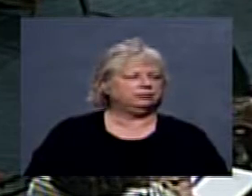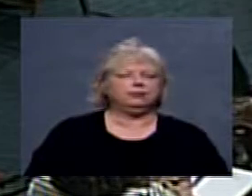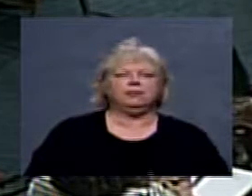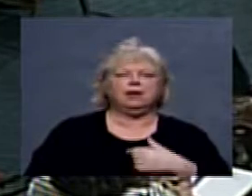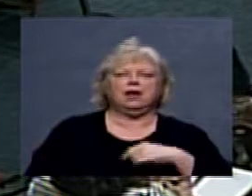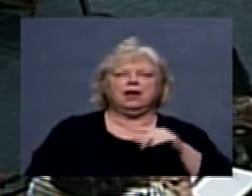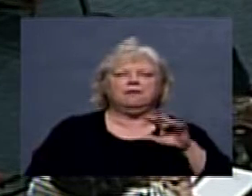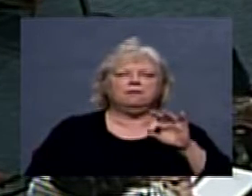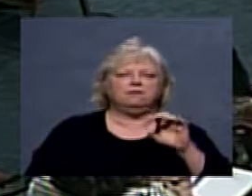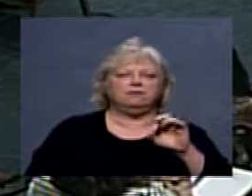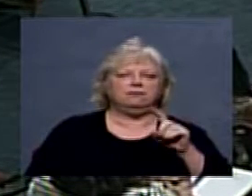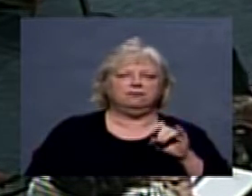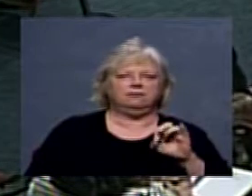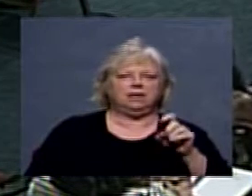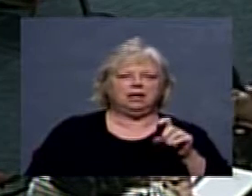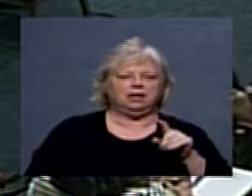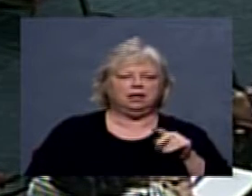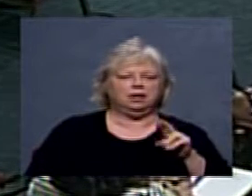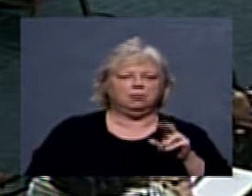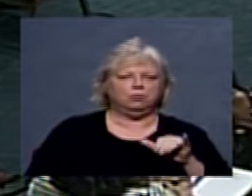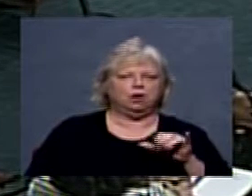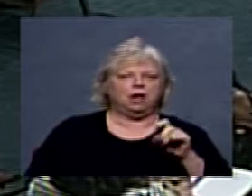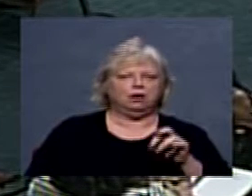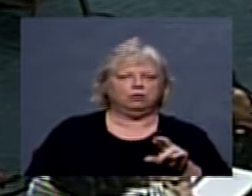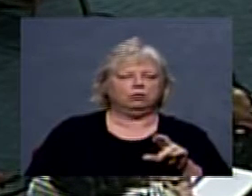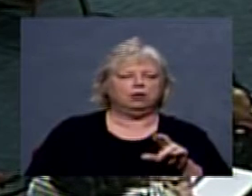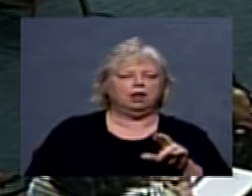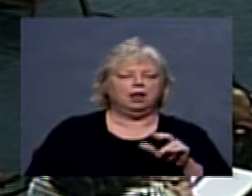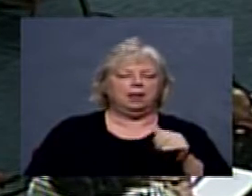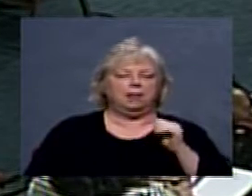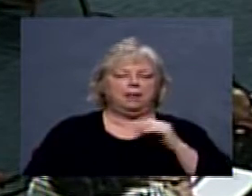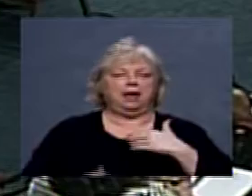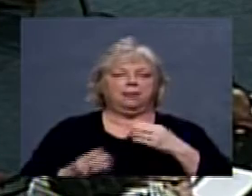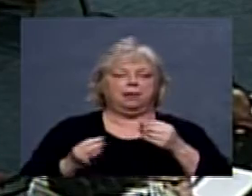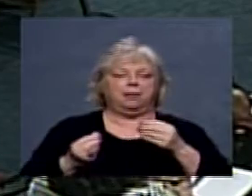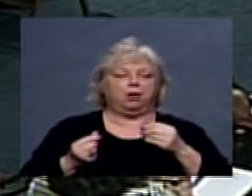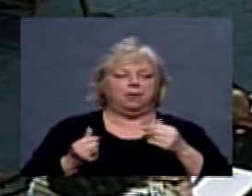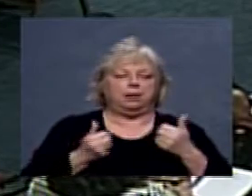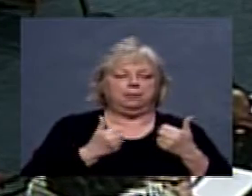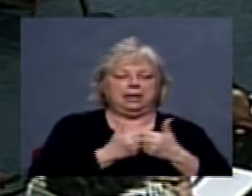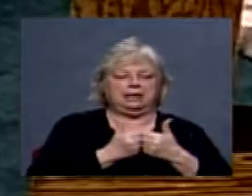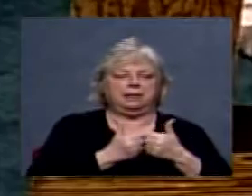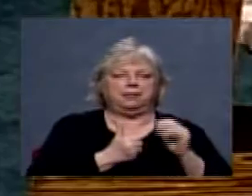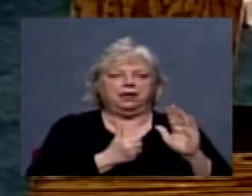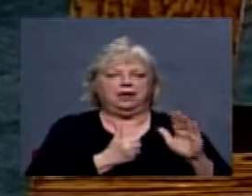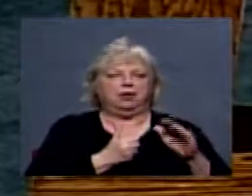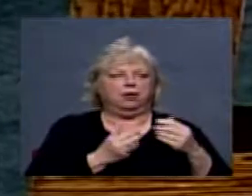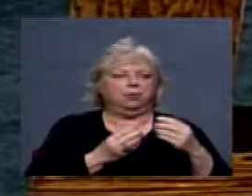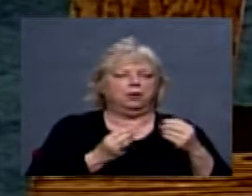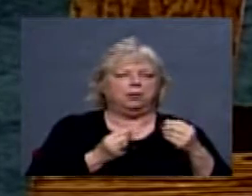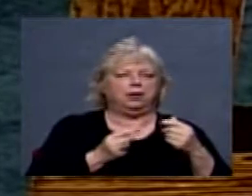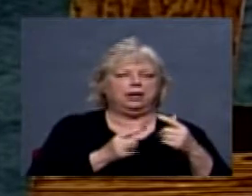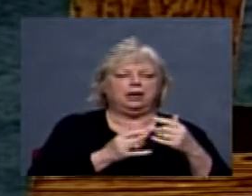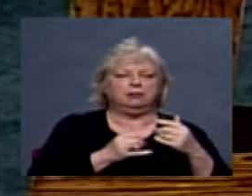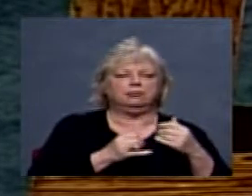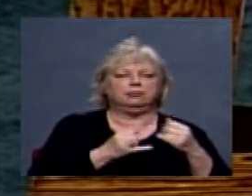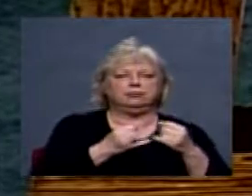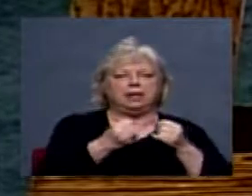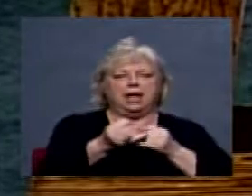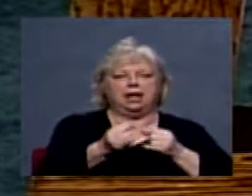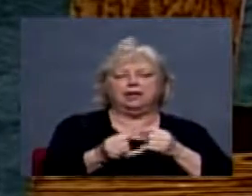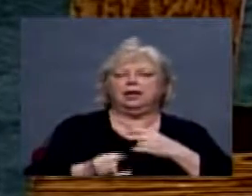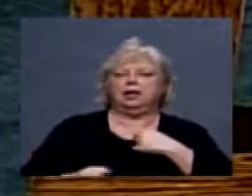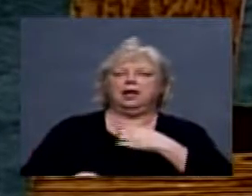I'm Felix Pryor, and the back of my property butts up against their property line. And what I'd like to say